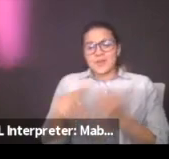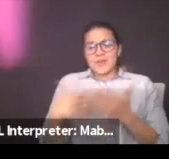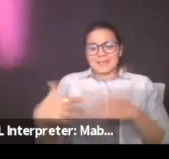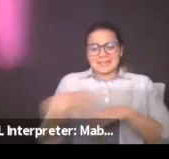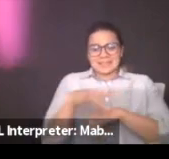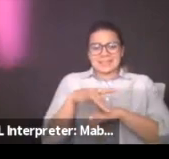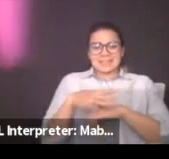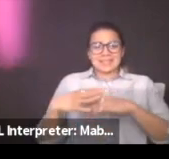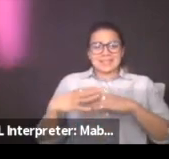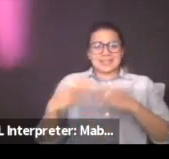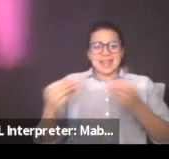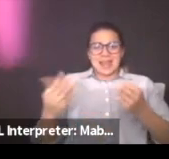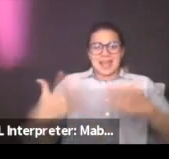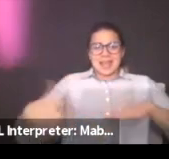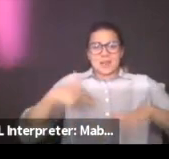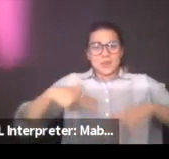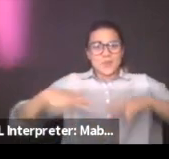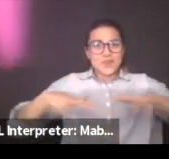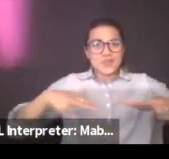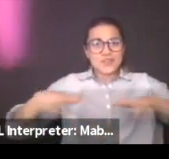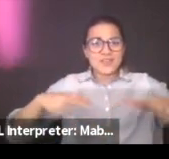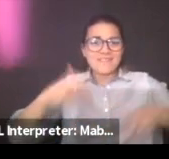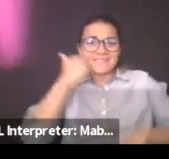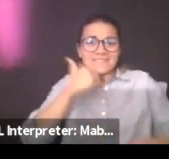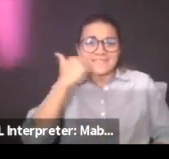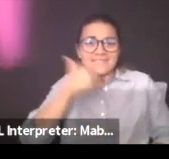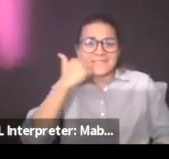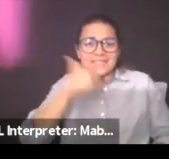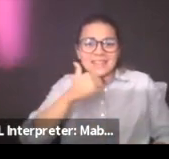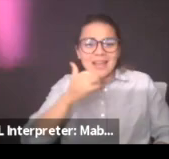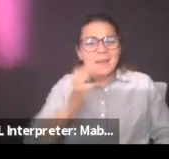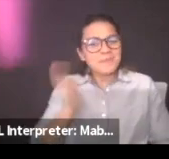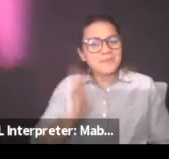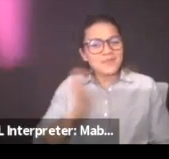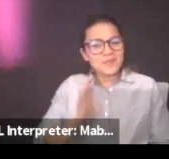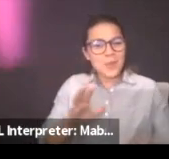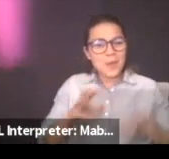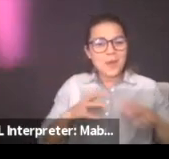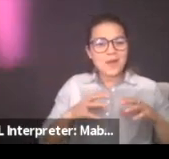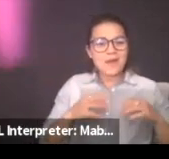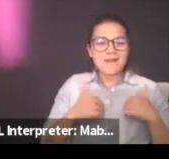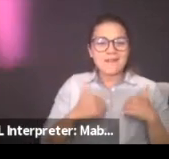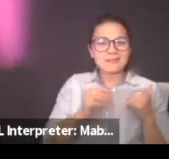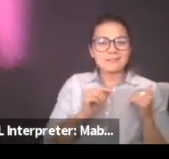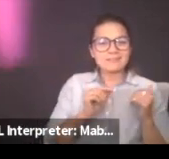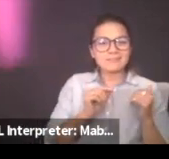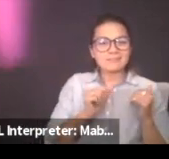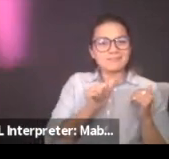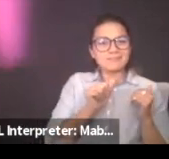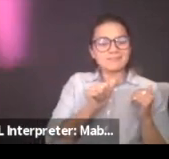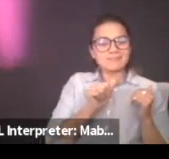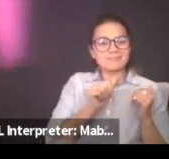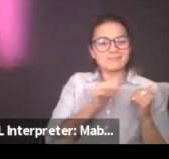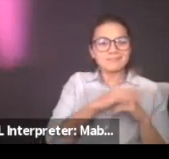on, for those who are in the United States at a minimum, and many other places in the world,